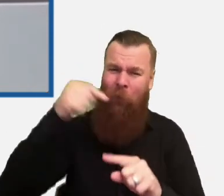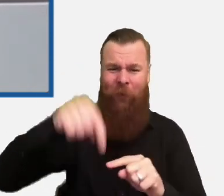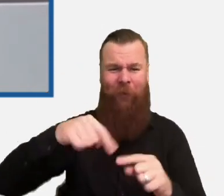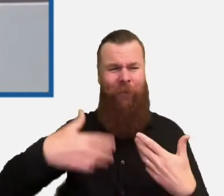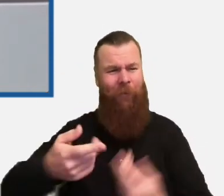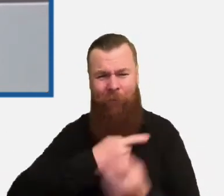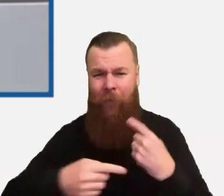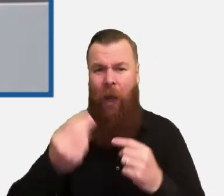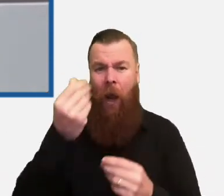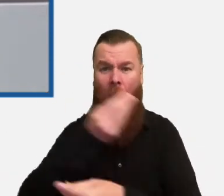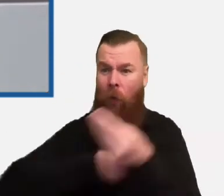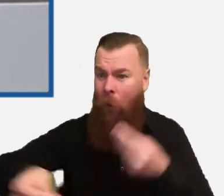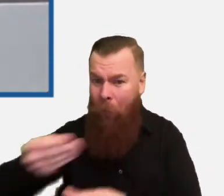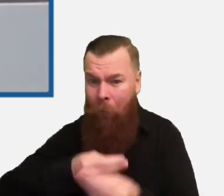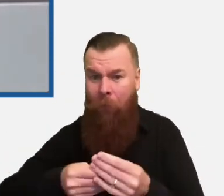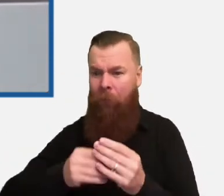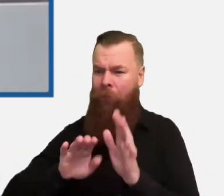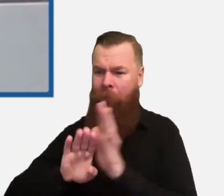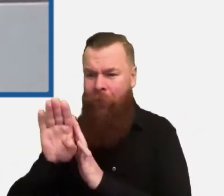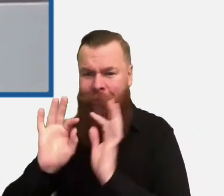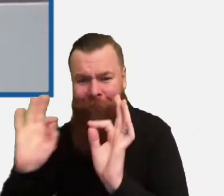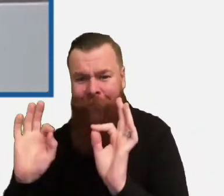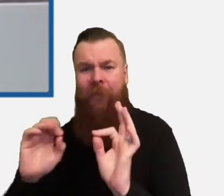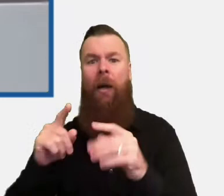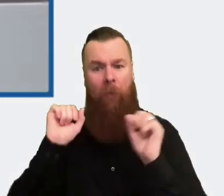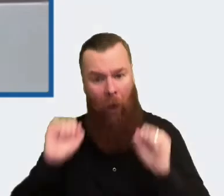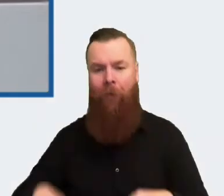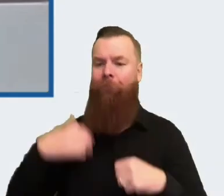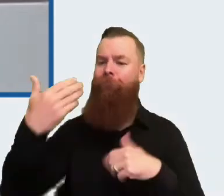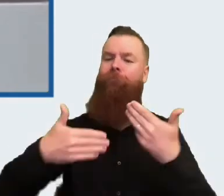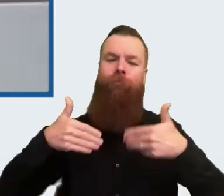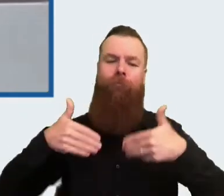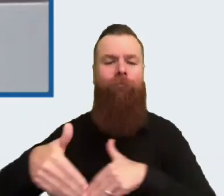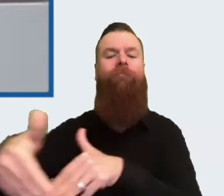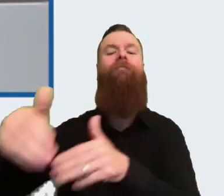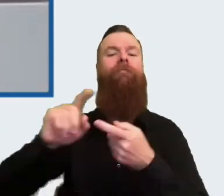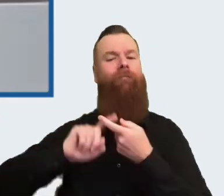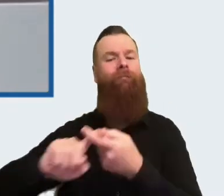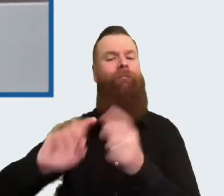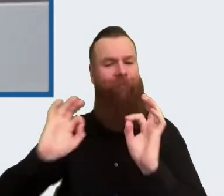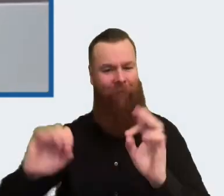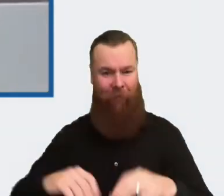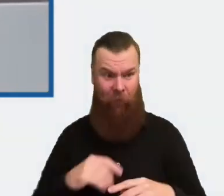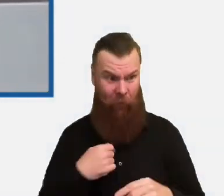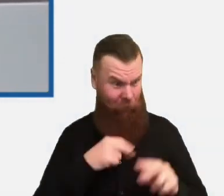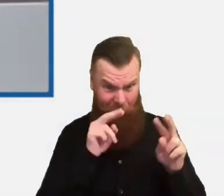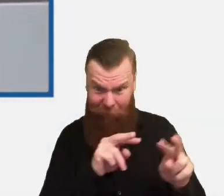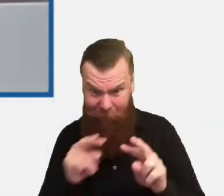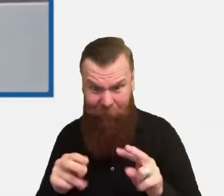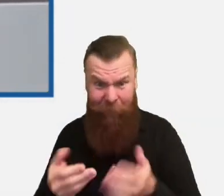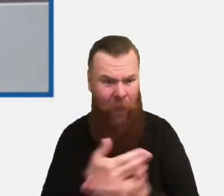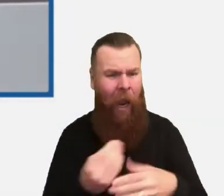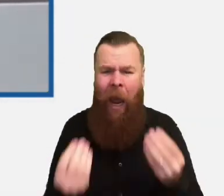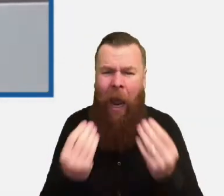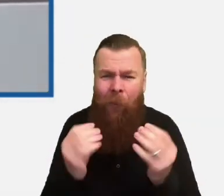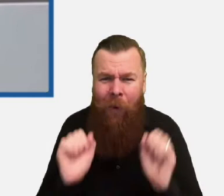and looking at how we manage disaster risk management. What have we learned from the